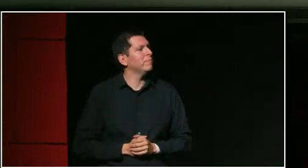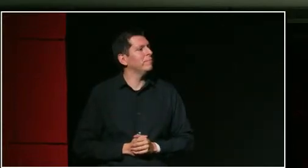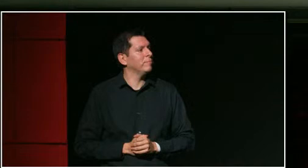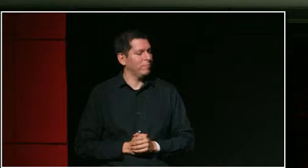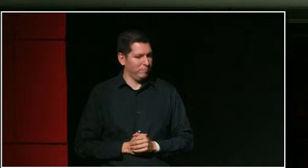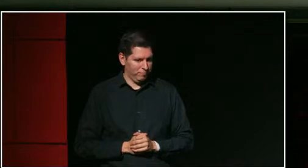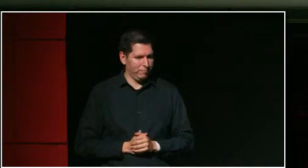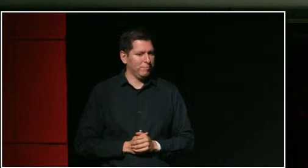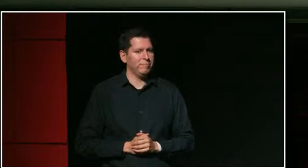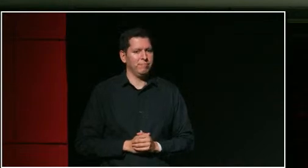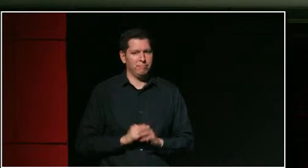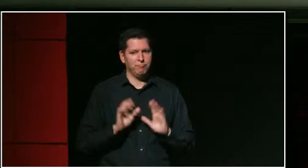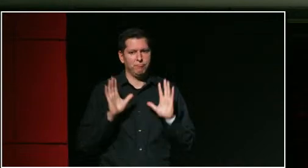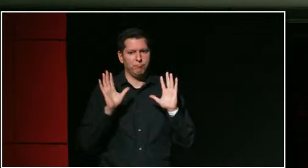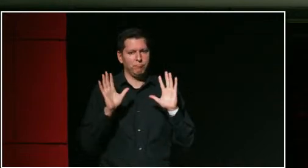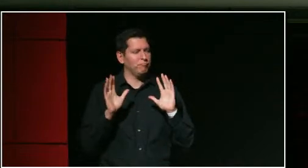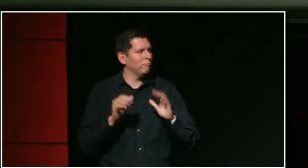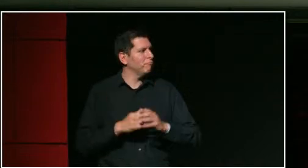Yep, yep.